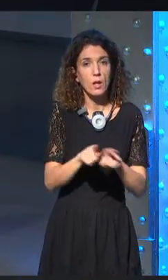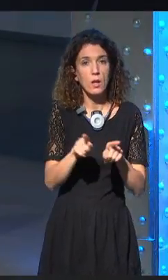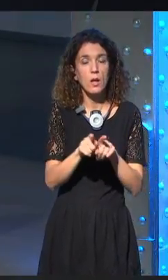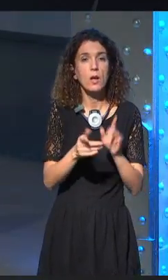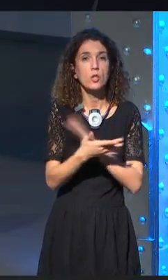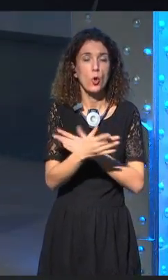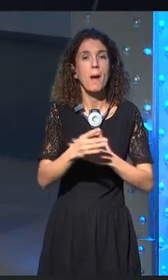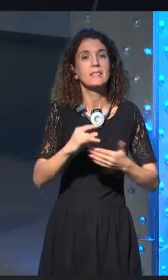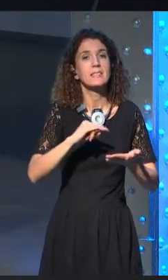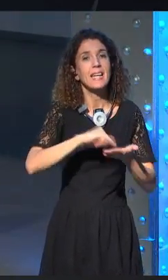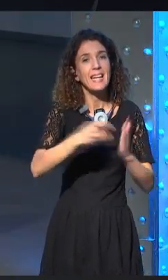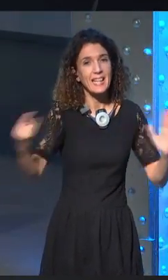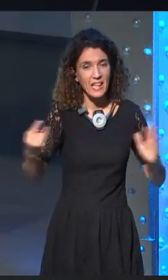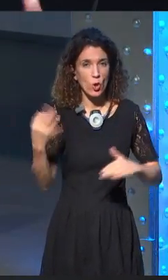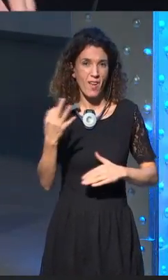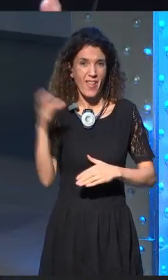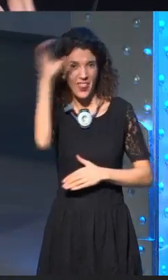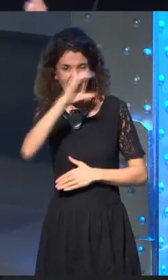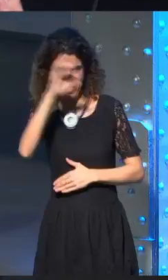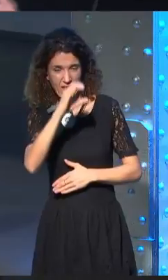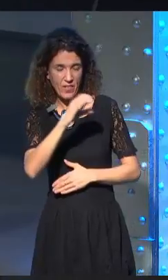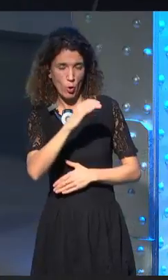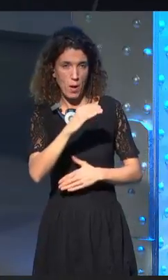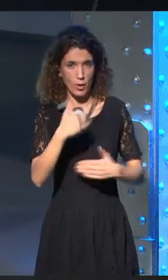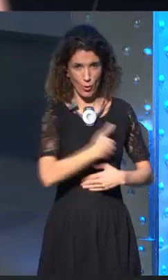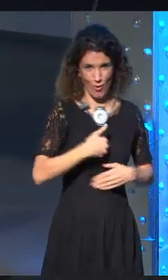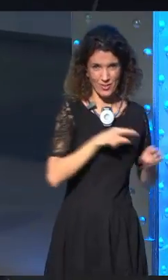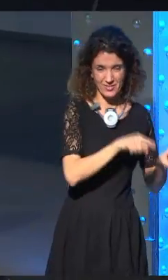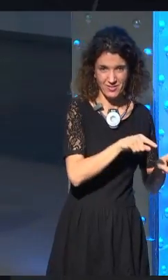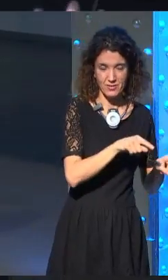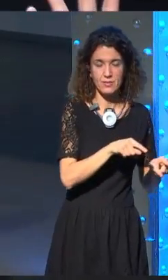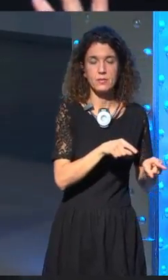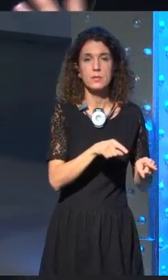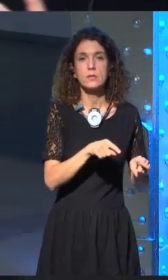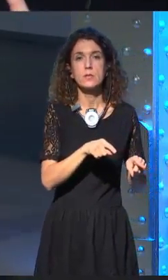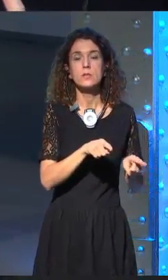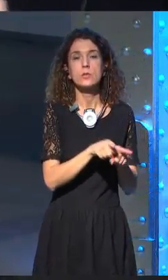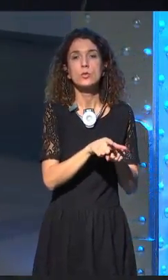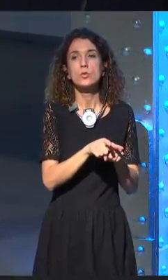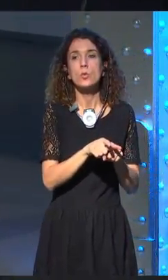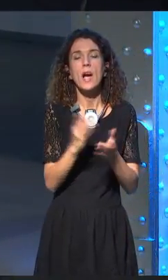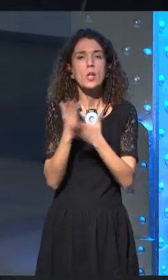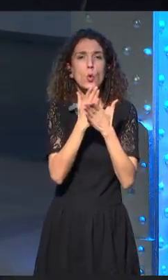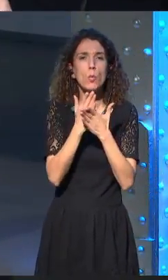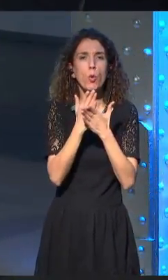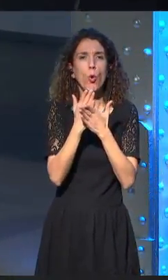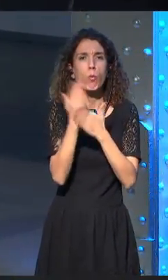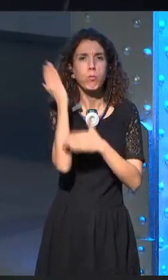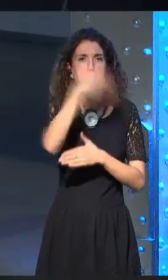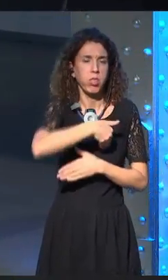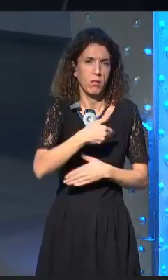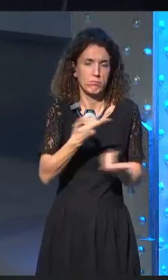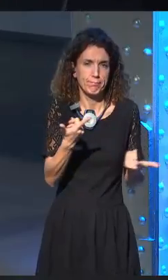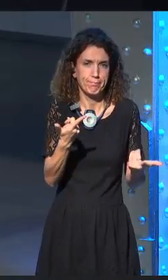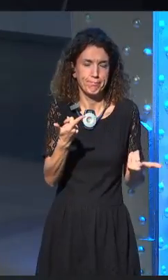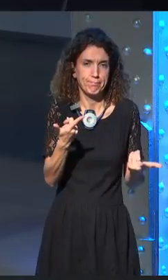pilot. I think one study that is often overlooked is just the whole space